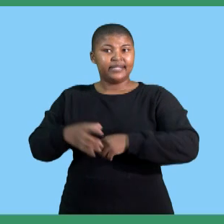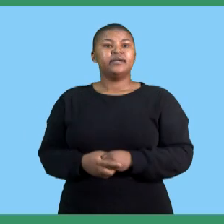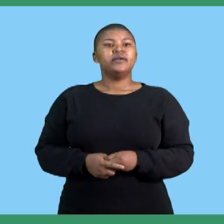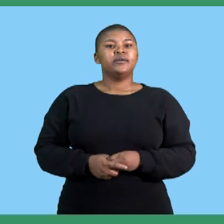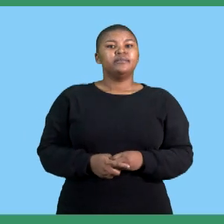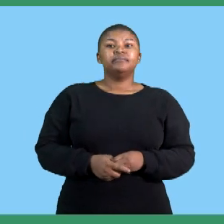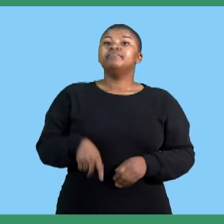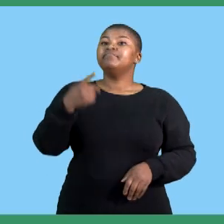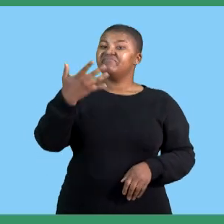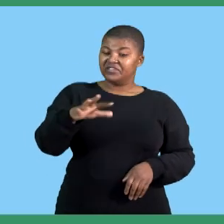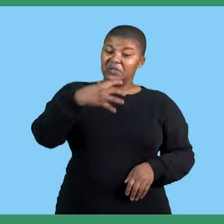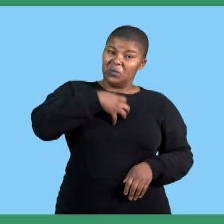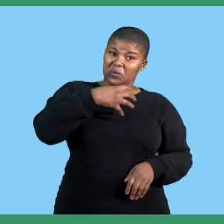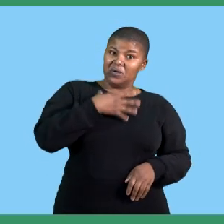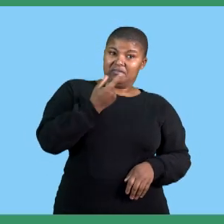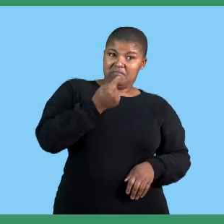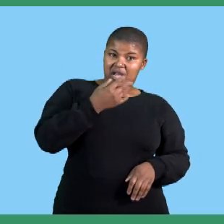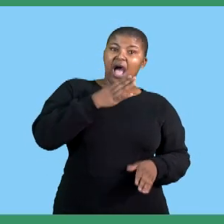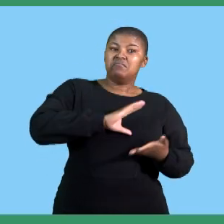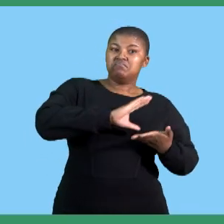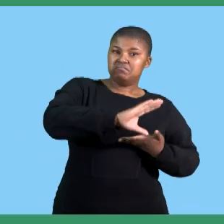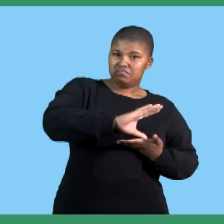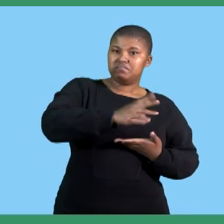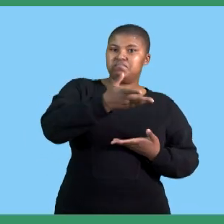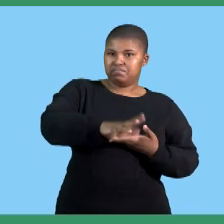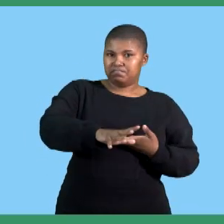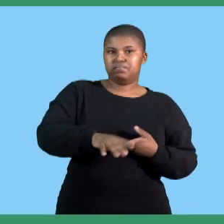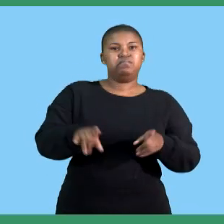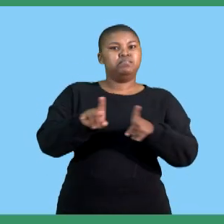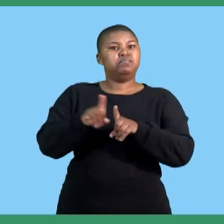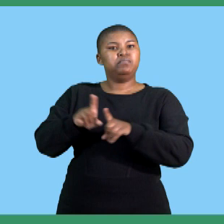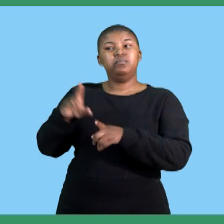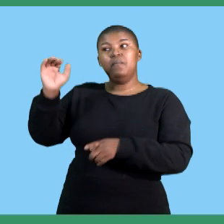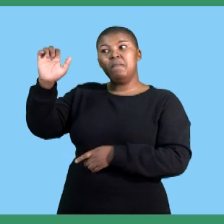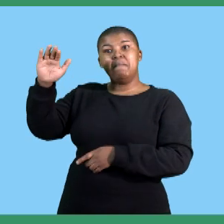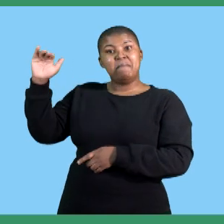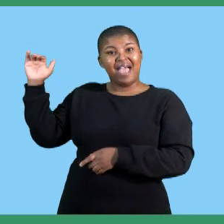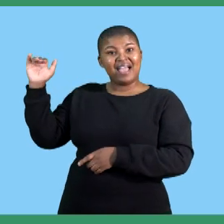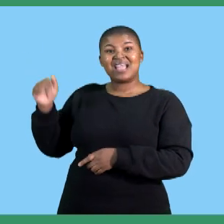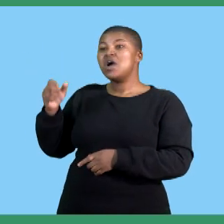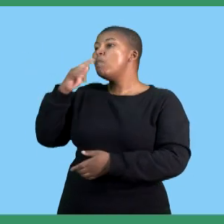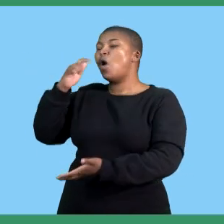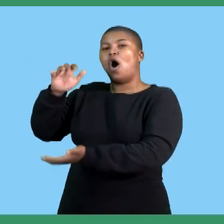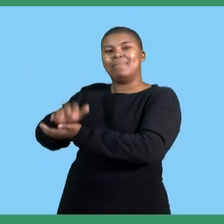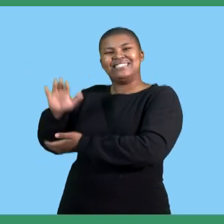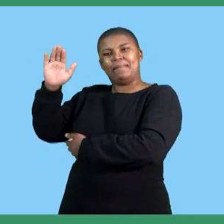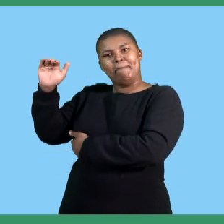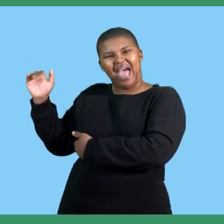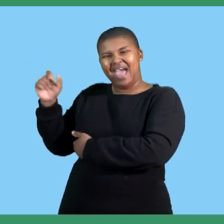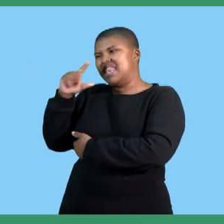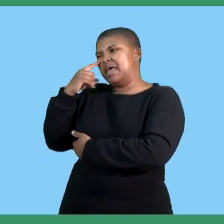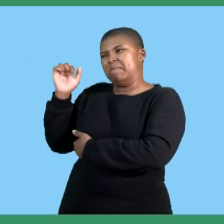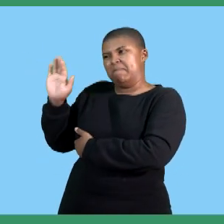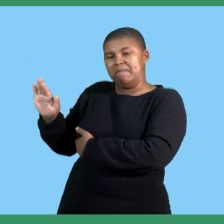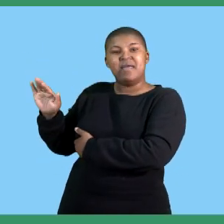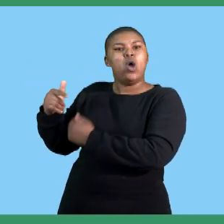encourage commitment. QB also arranged with Promise Bank to withdraw more money